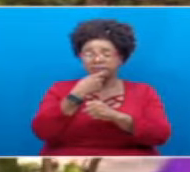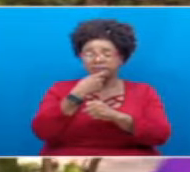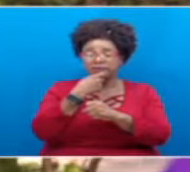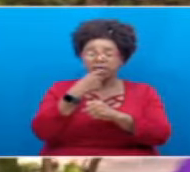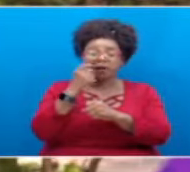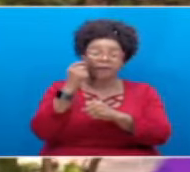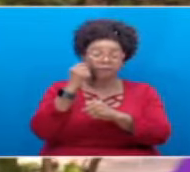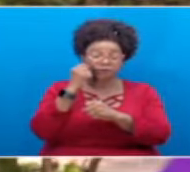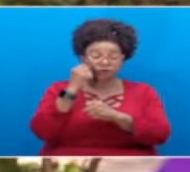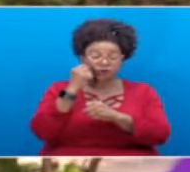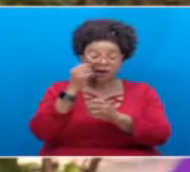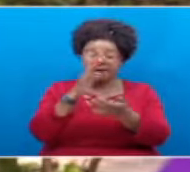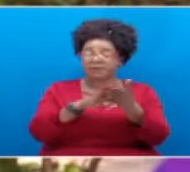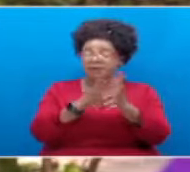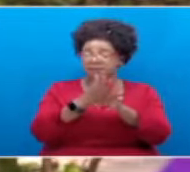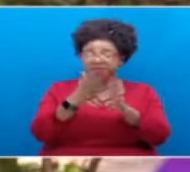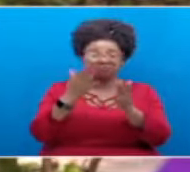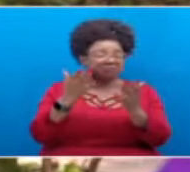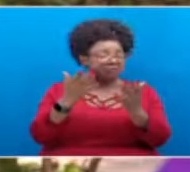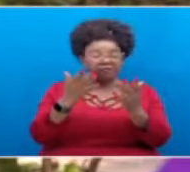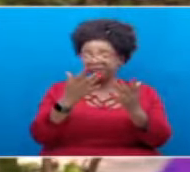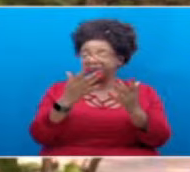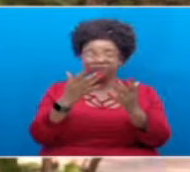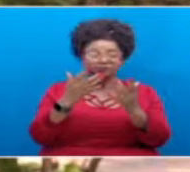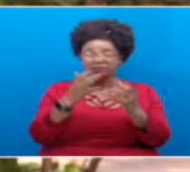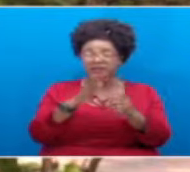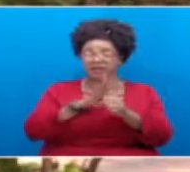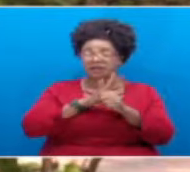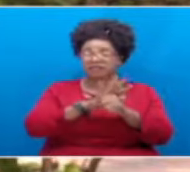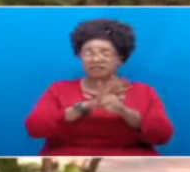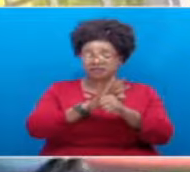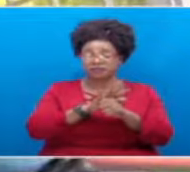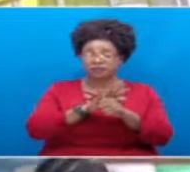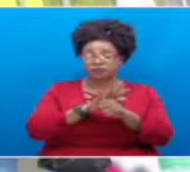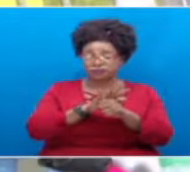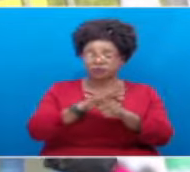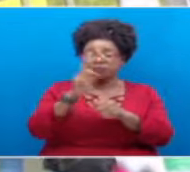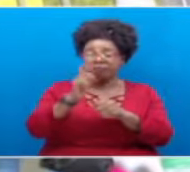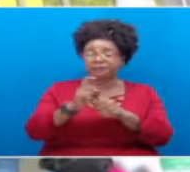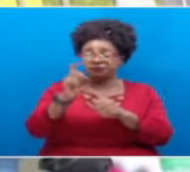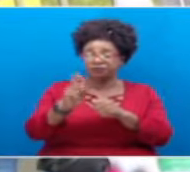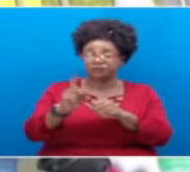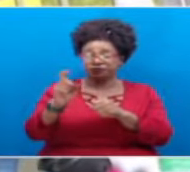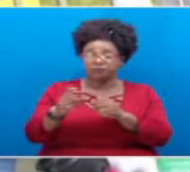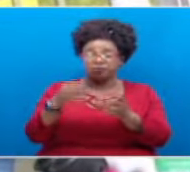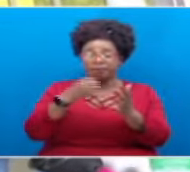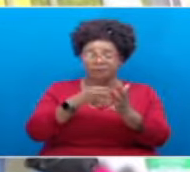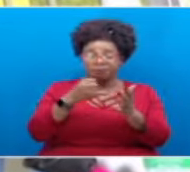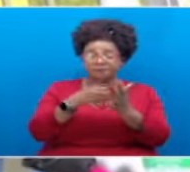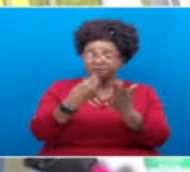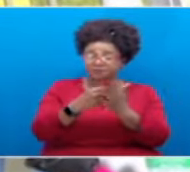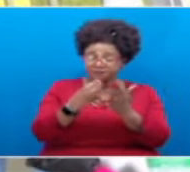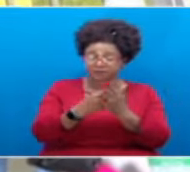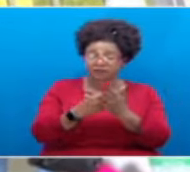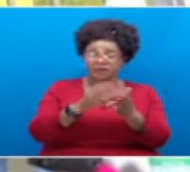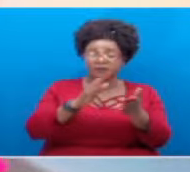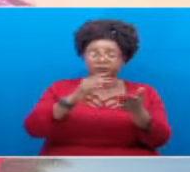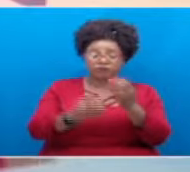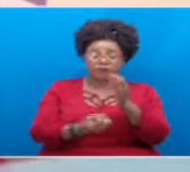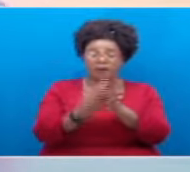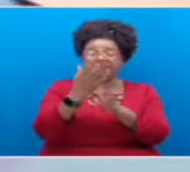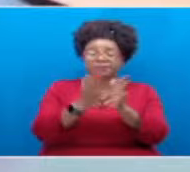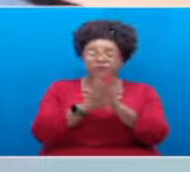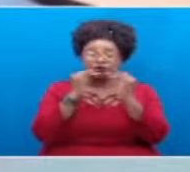to insecticides, and parasites are becoming resistant to anti-malarial drugs. Increased financing, we come up with new